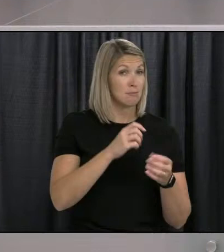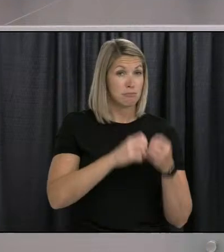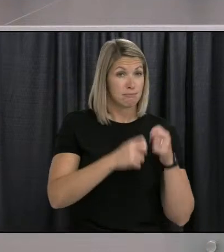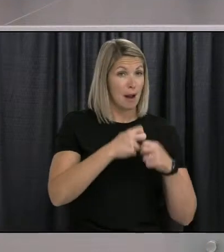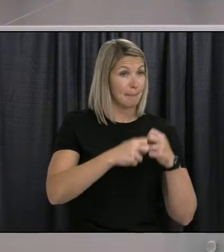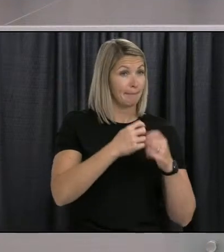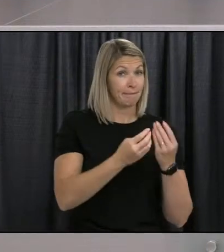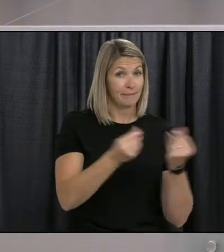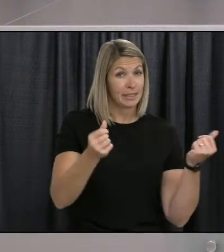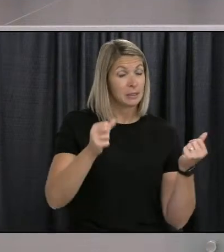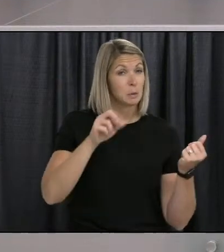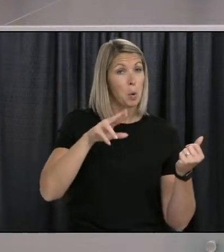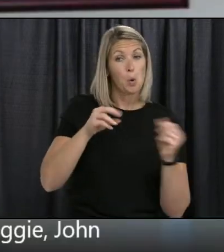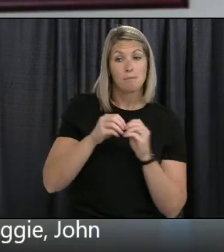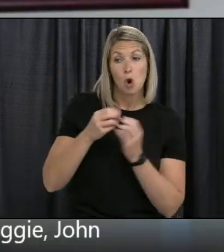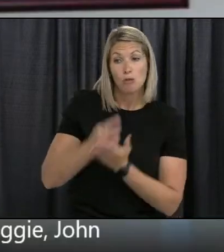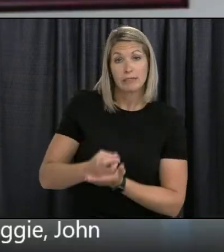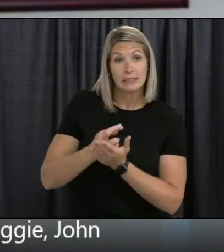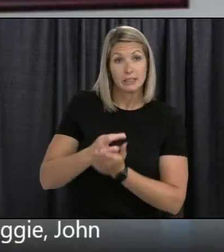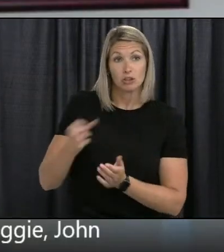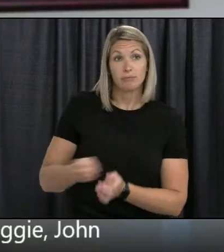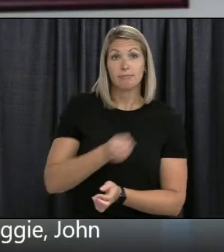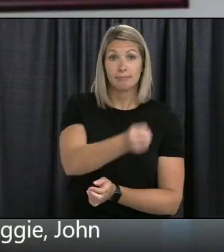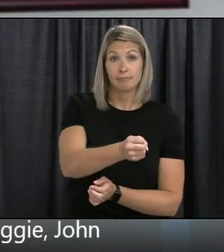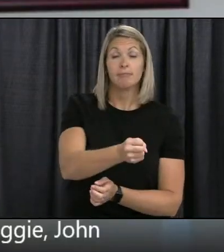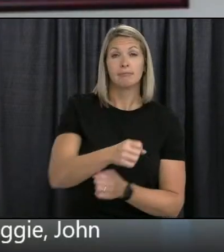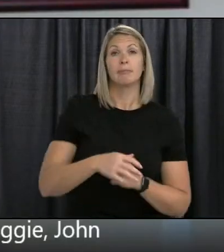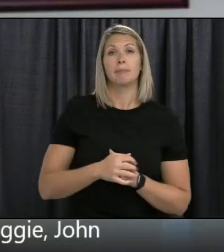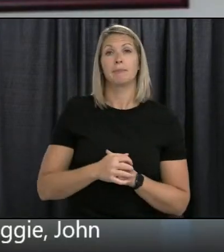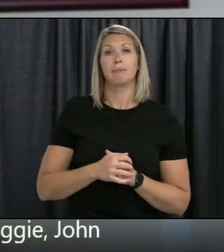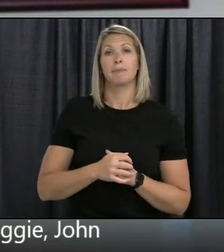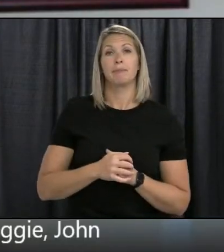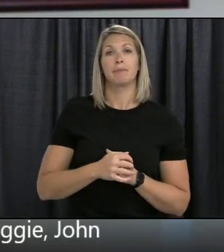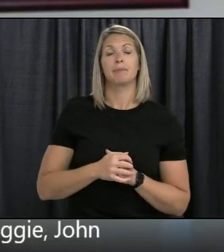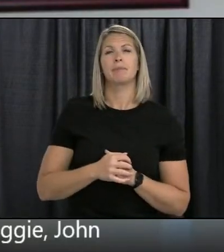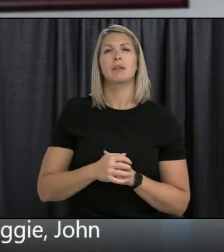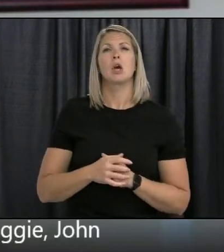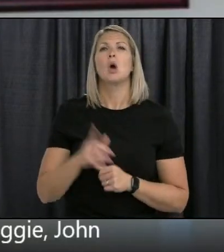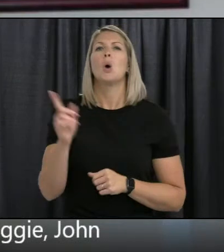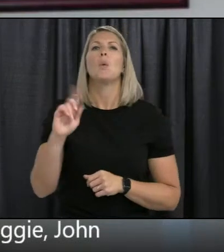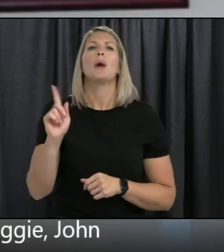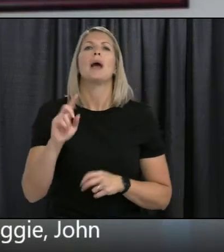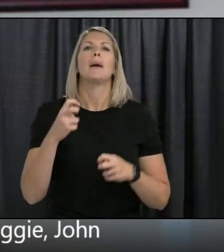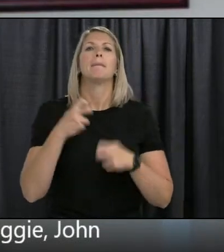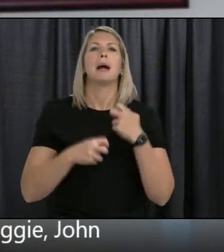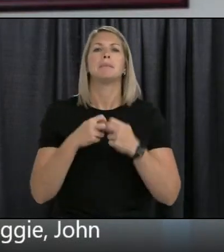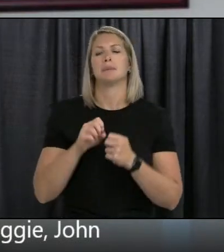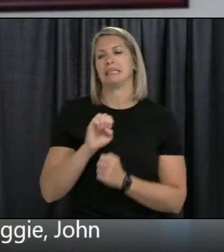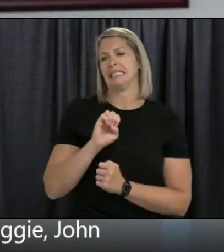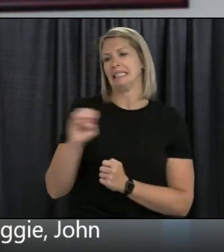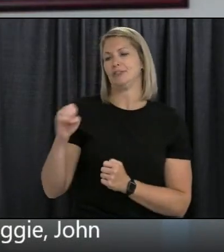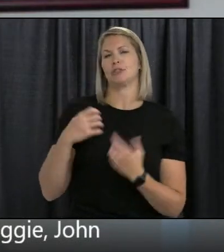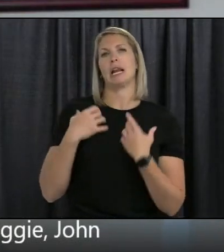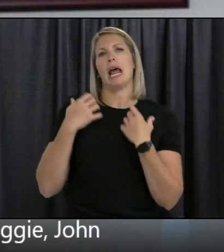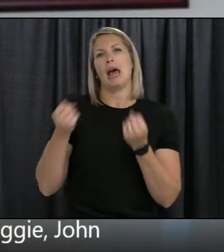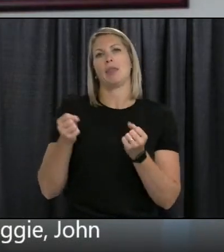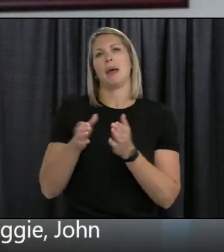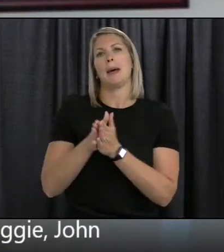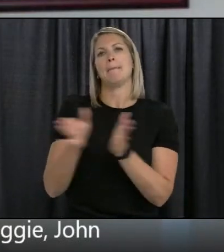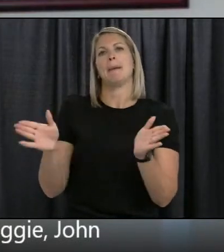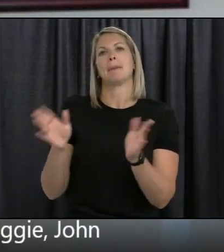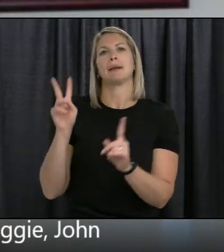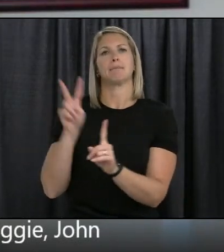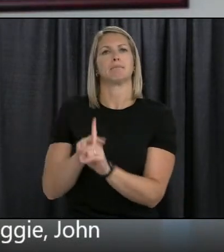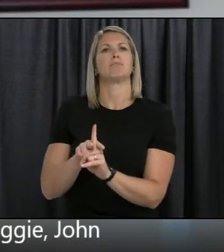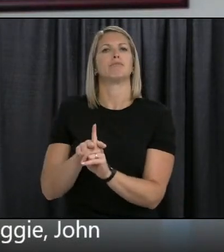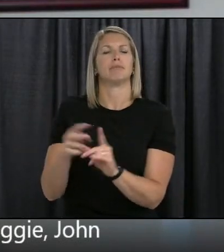to it. We have had issues more so with the Eastern Health public health booking